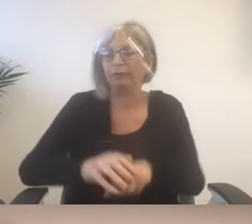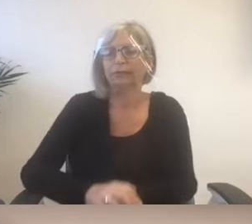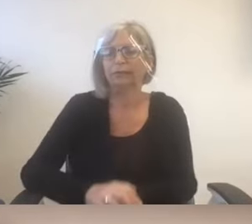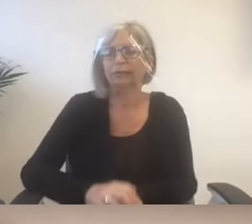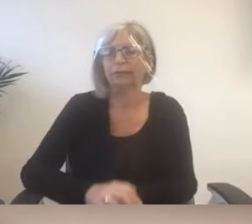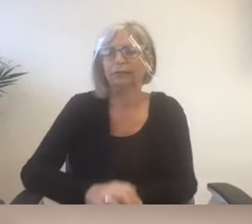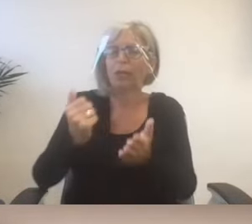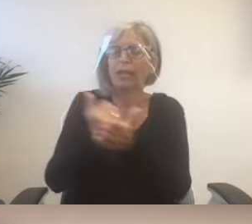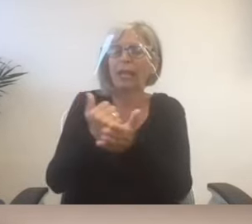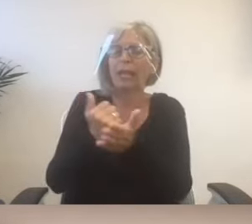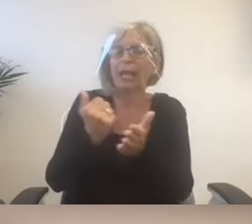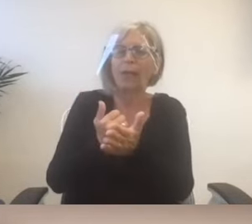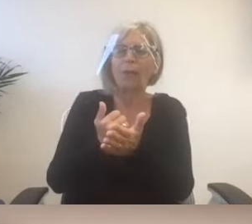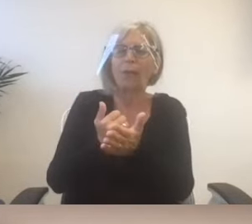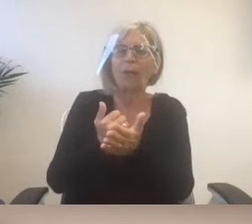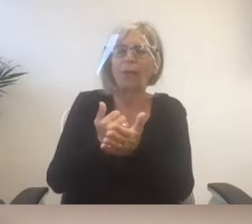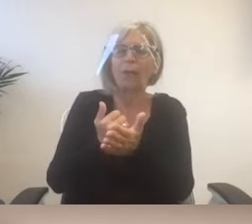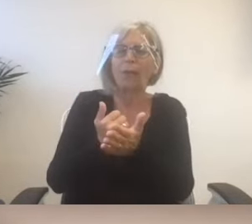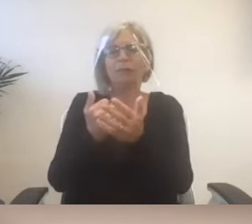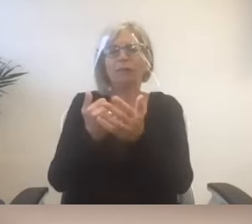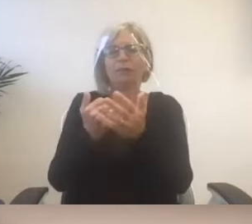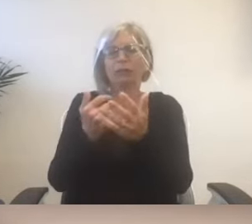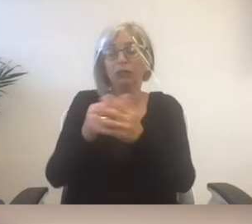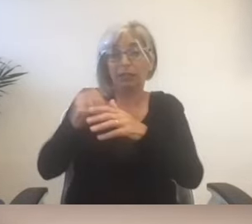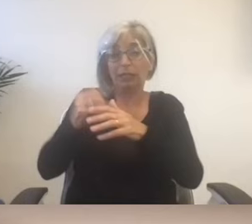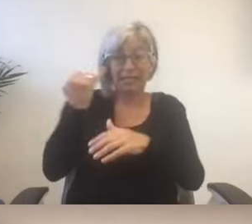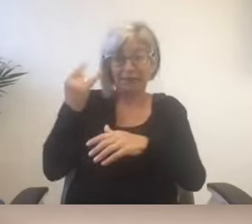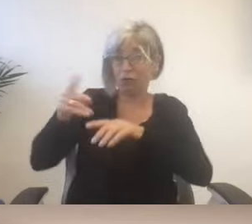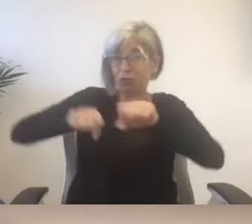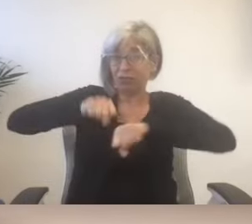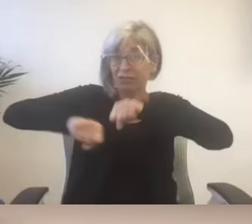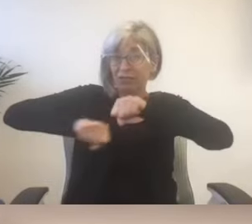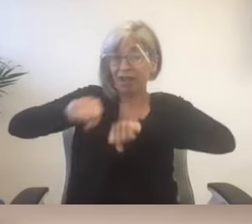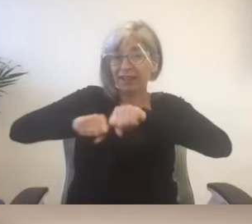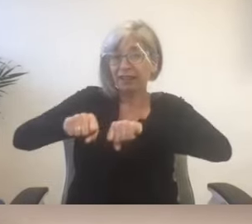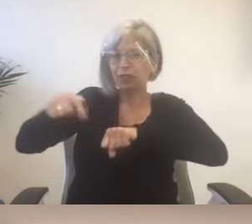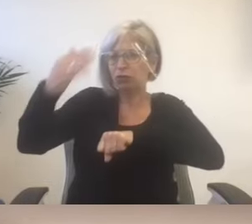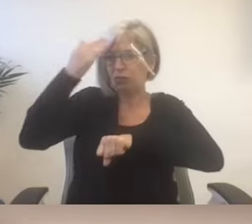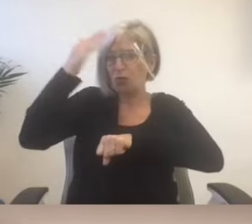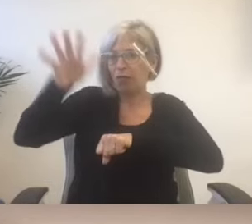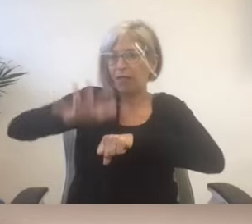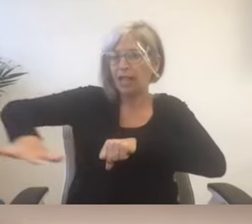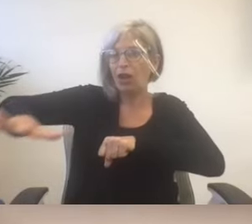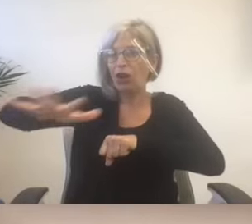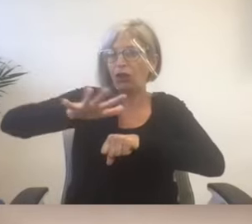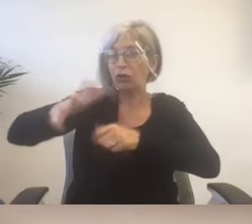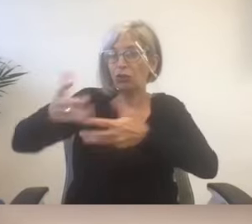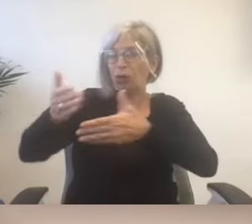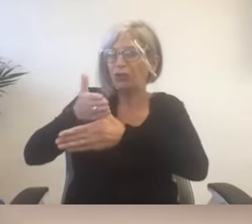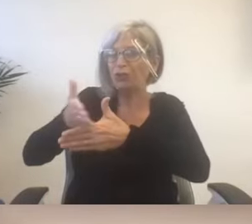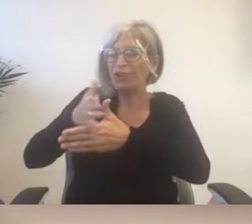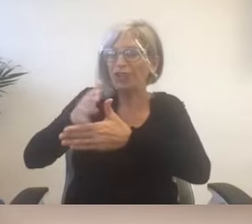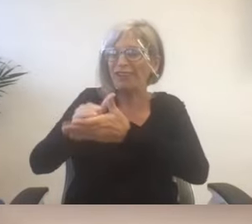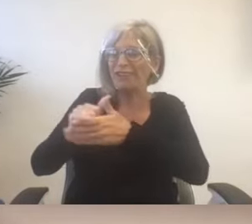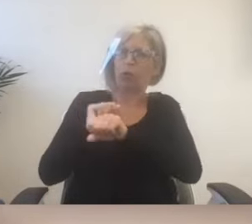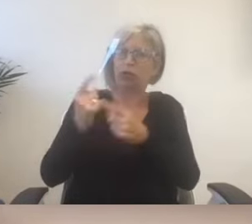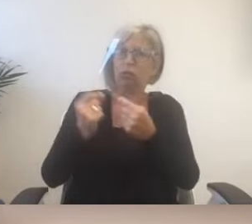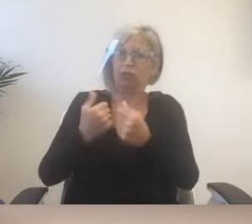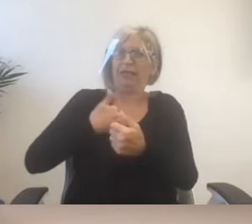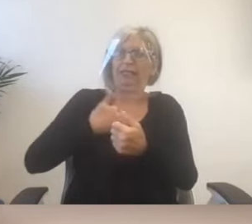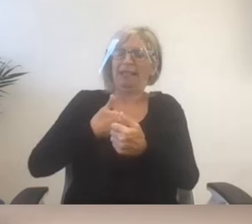do facilitation of cue sheets. So if you cycle and you cycle in an area, you get to know it. Sometimes you want to share that ride out on the web with